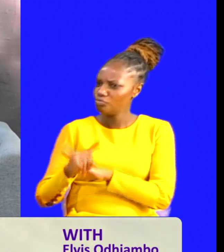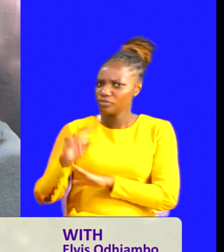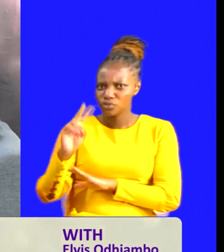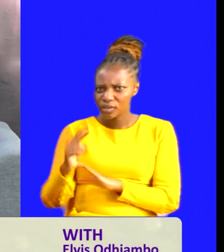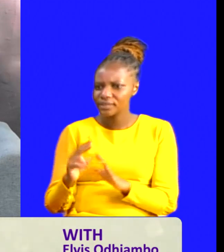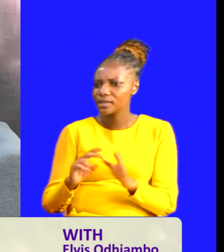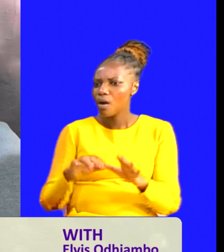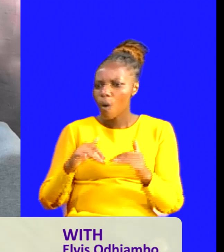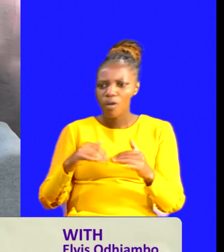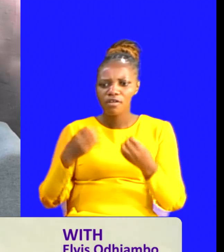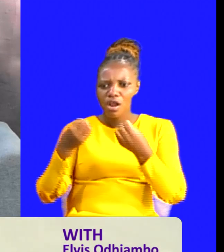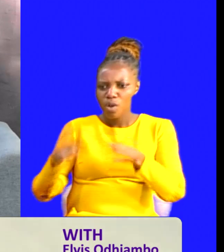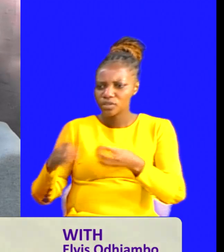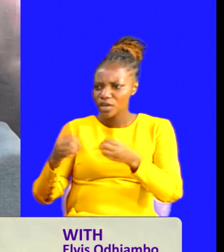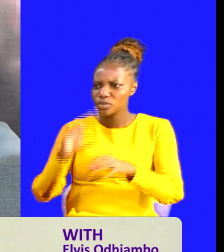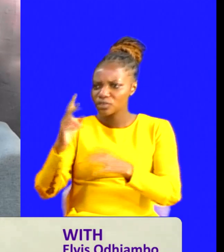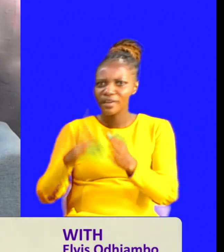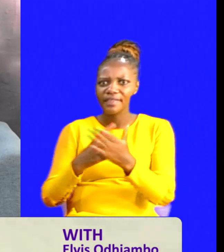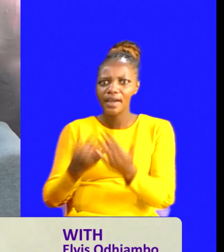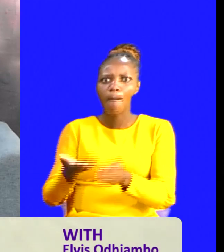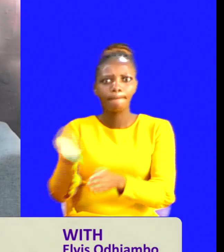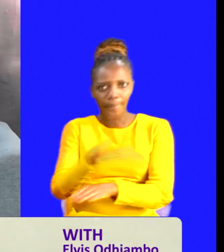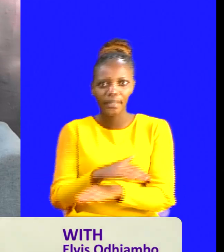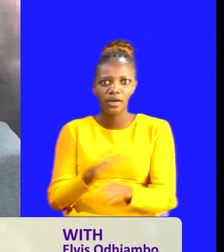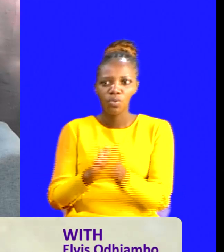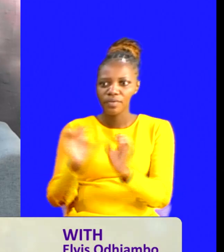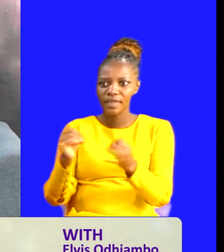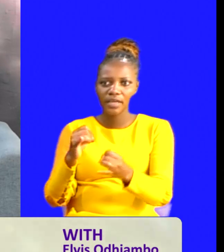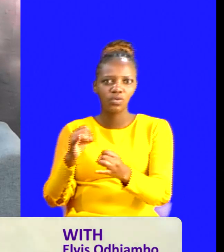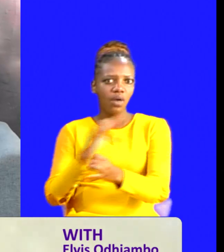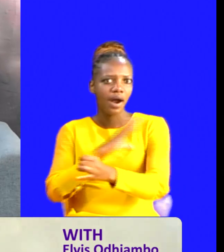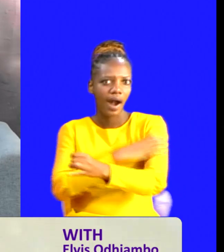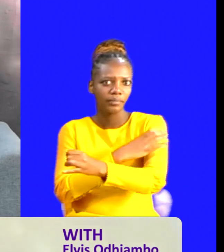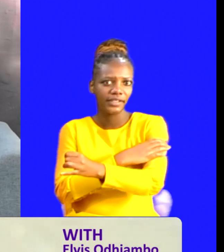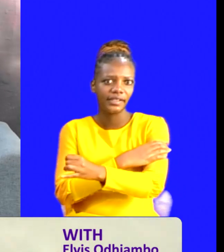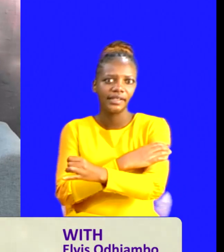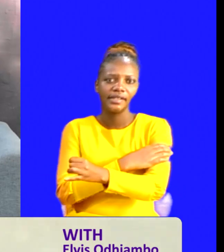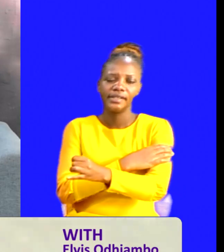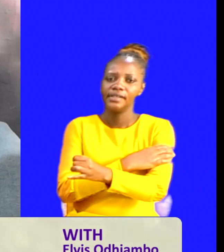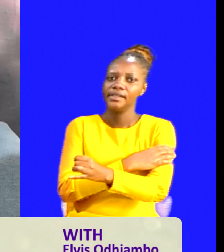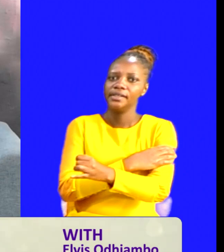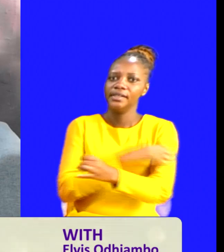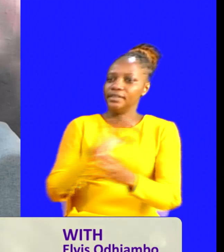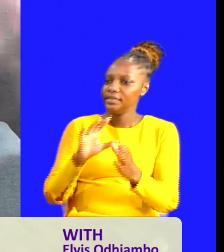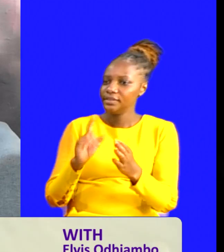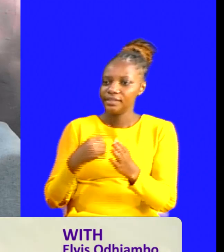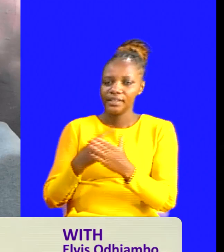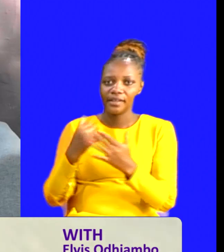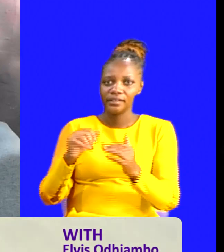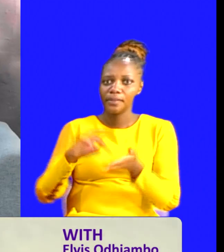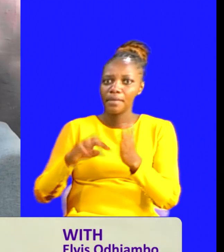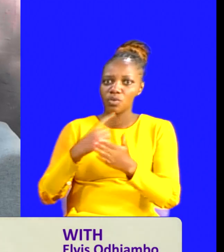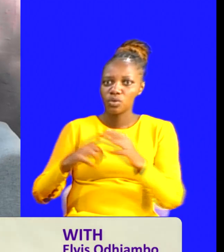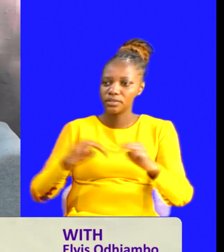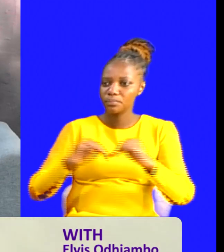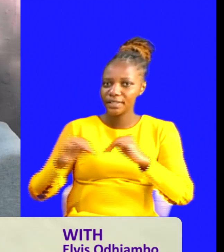back and leveling the score, courtesy of the new captain Son. Goes to show you that manager Postecoglou is doing wonders